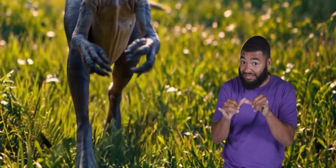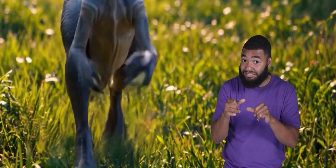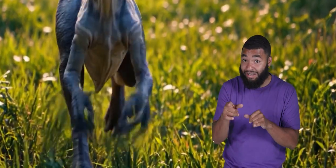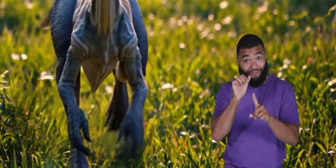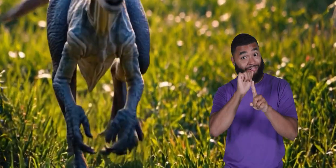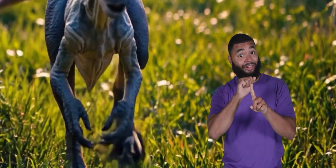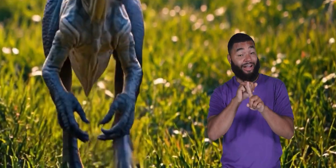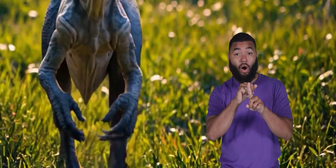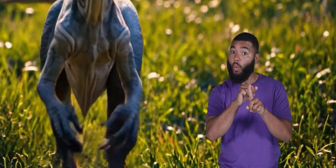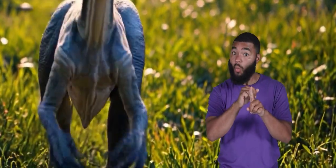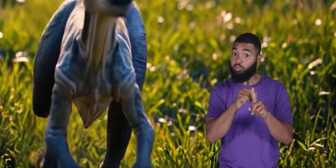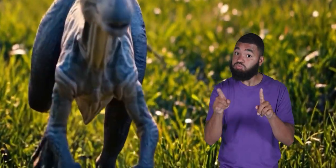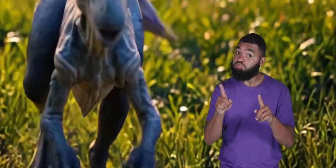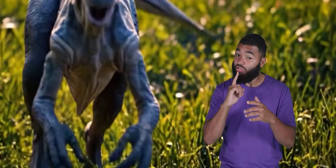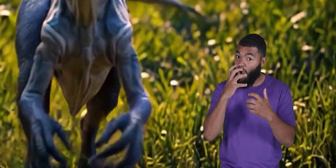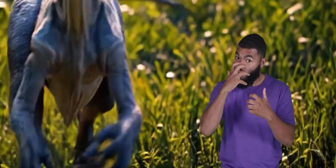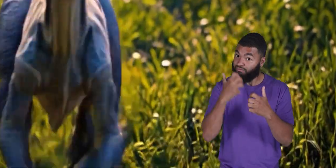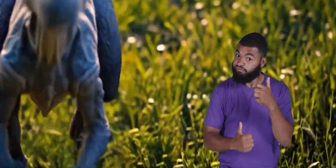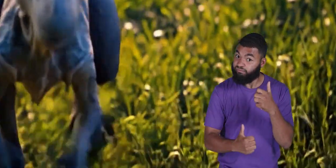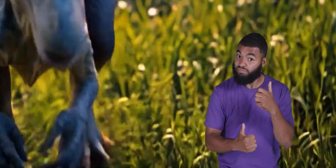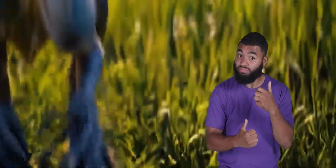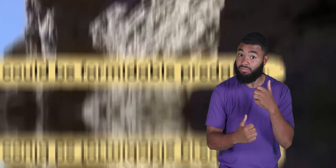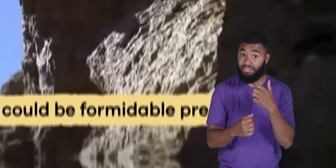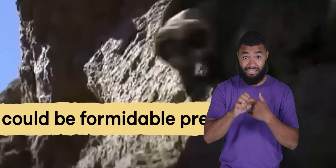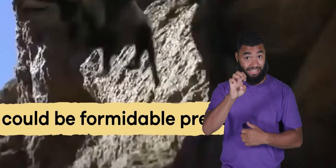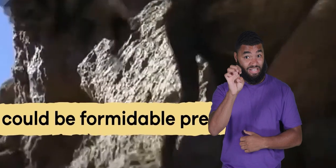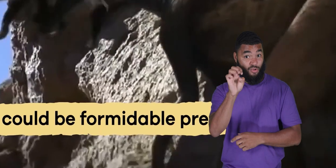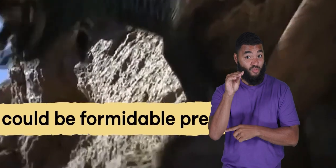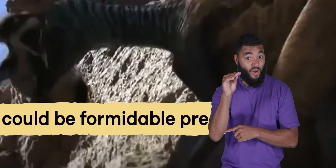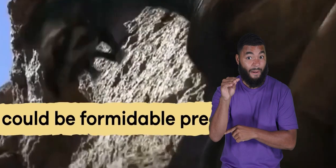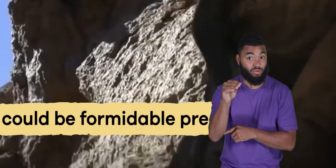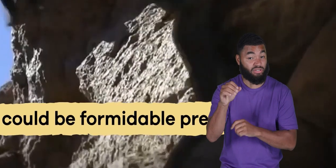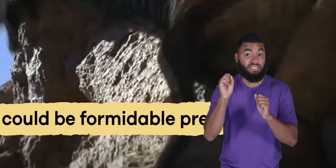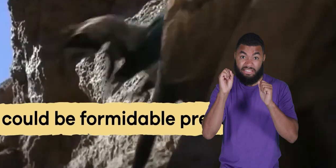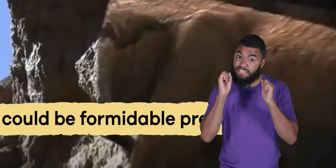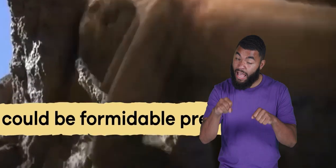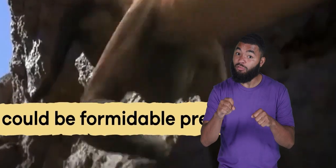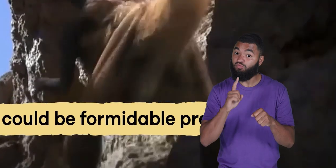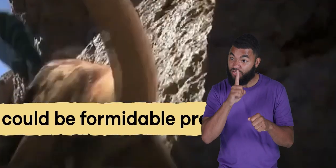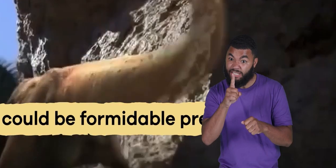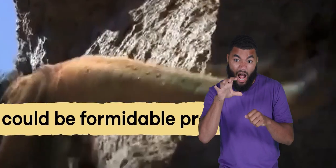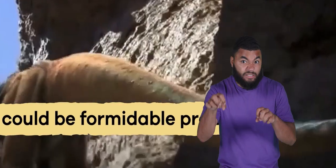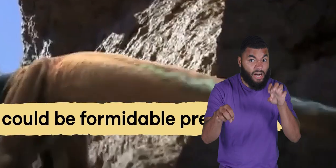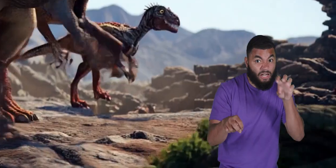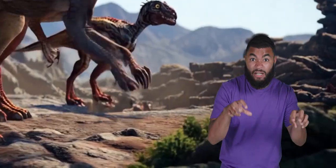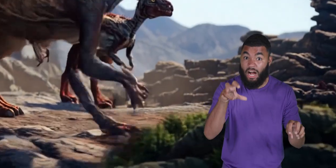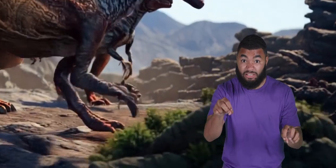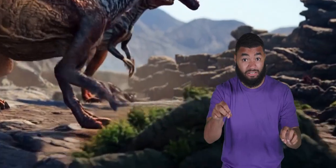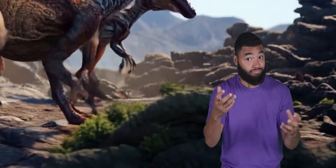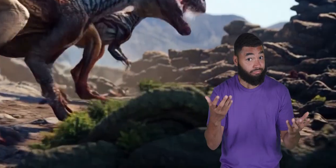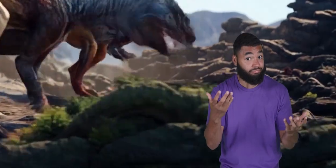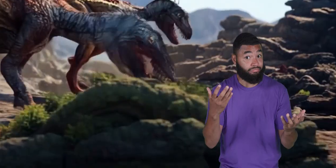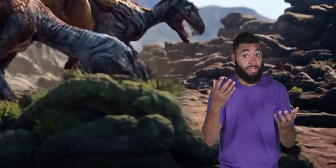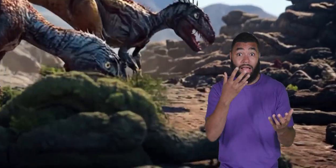fool you into thinking this dinosaur was not ferocious. Eoraptors could be formidable predators. Its